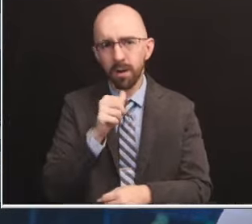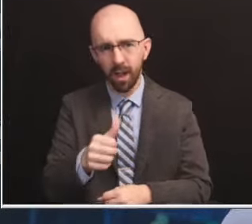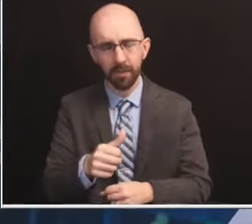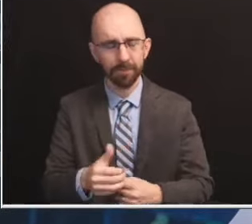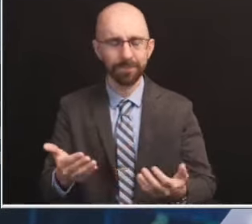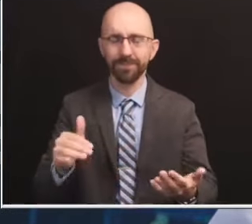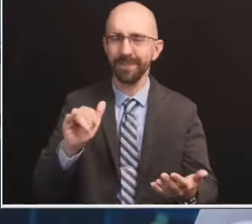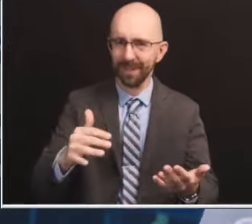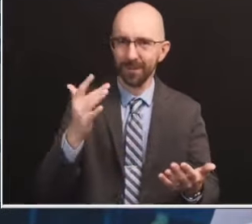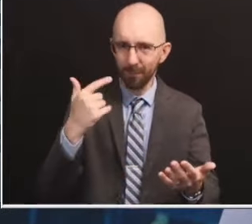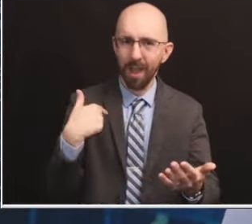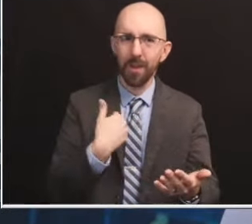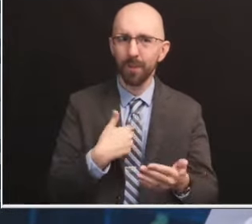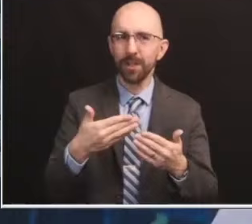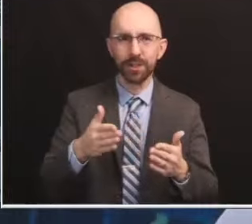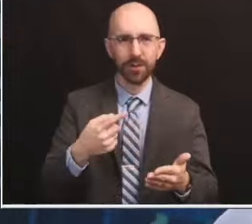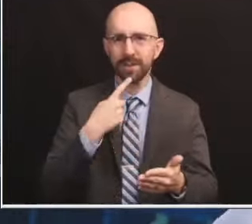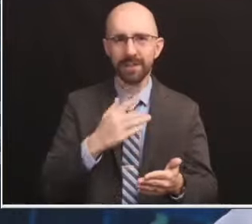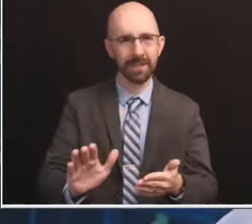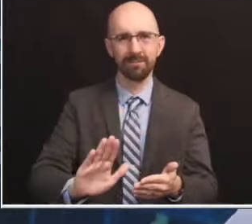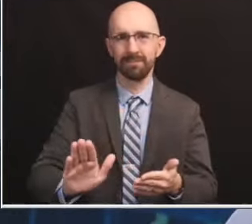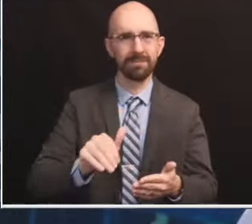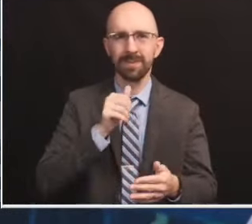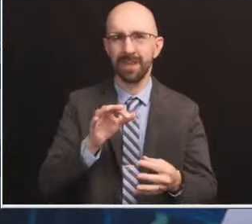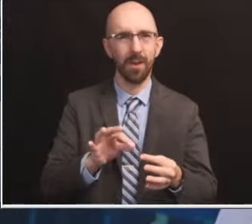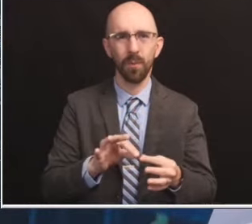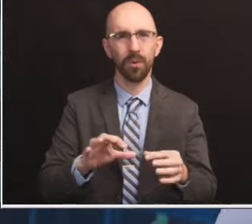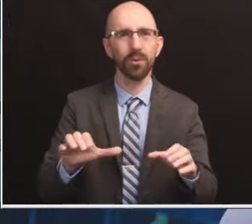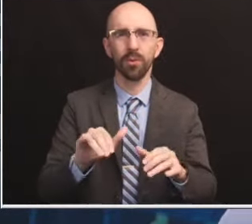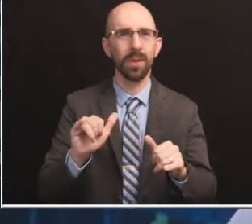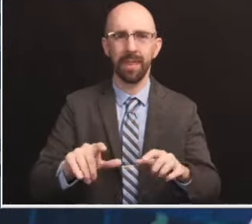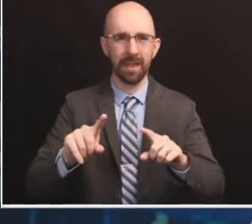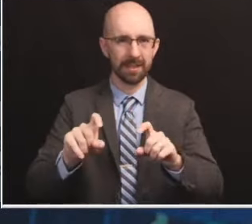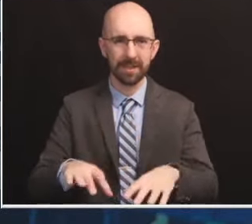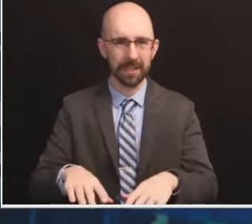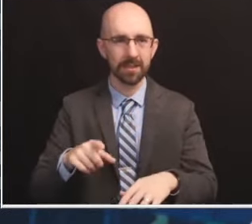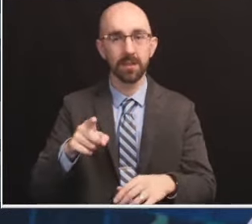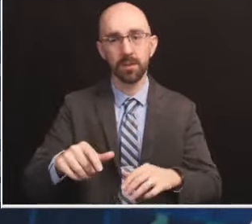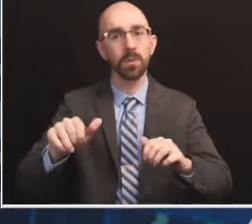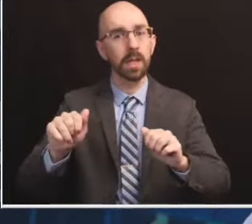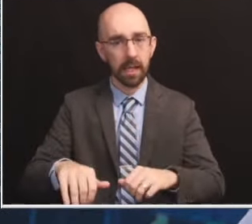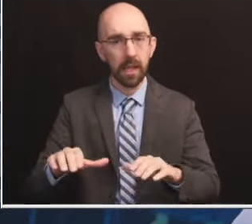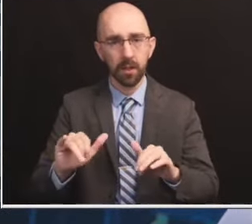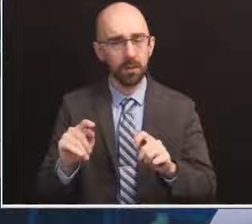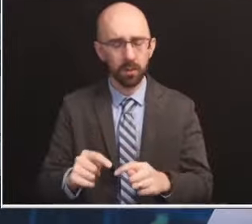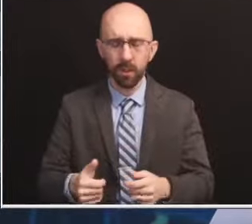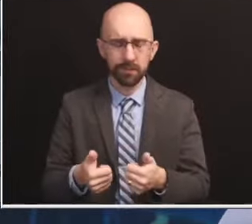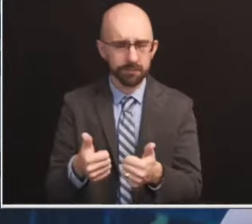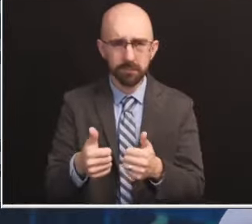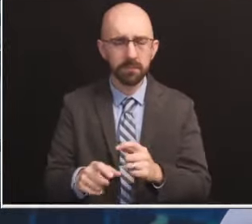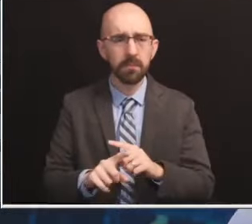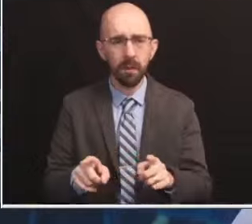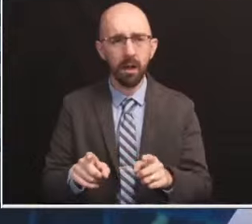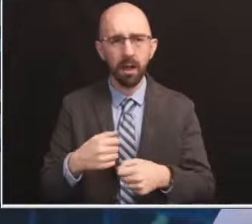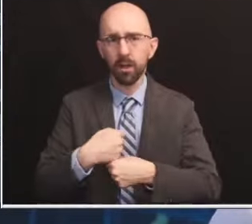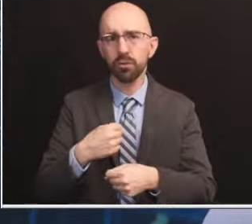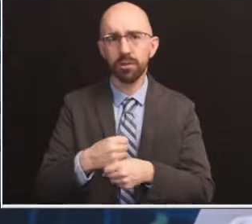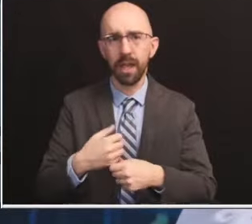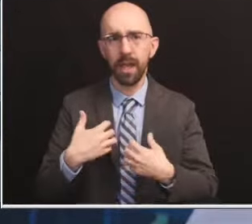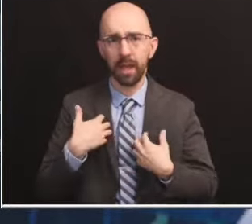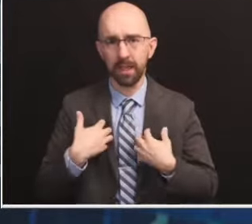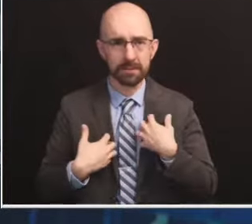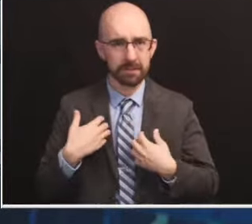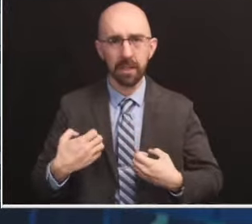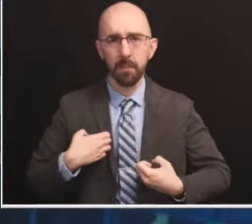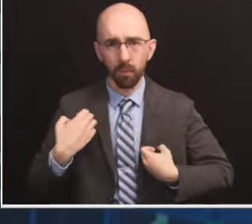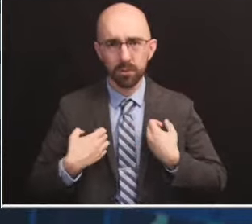we generally say it's not worth doing it. You know, you can do it, but it can create a lot of angst without a lot of